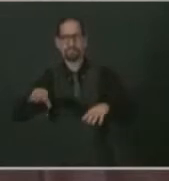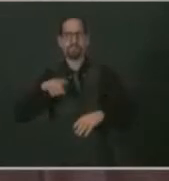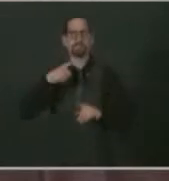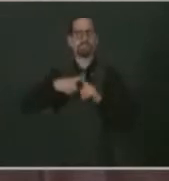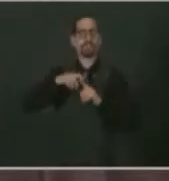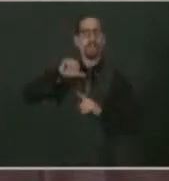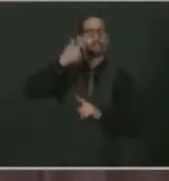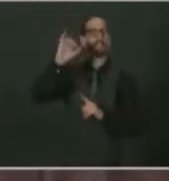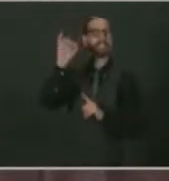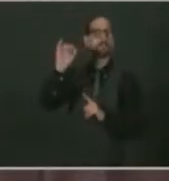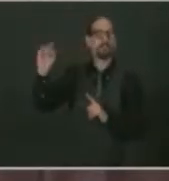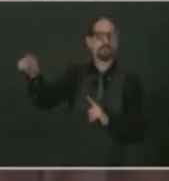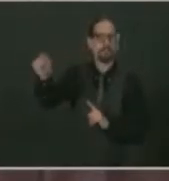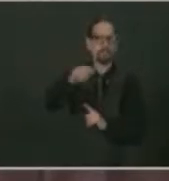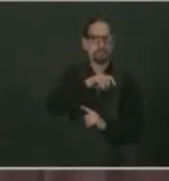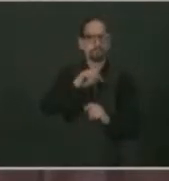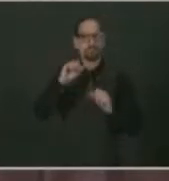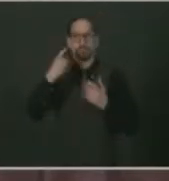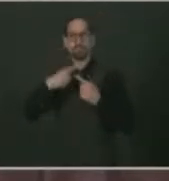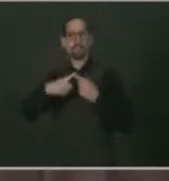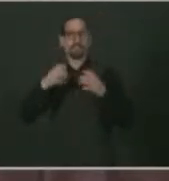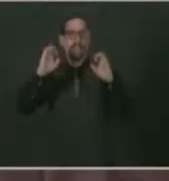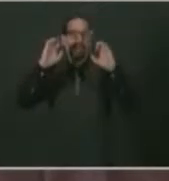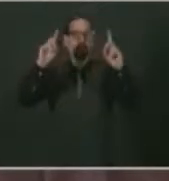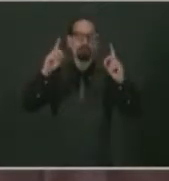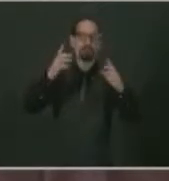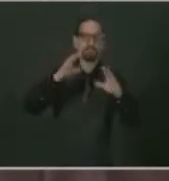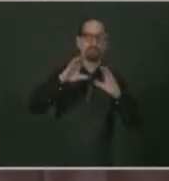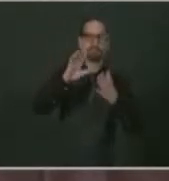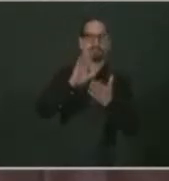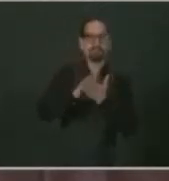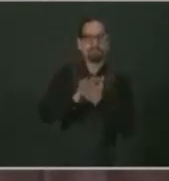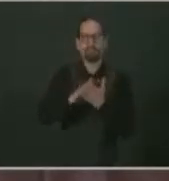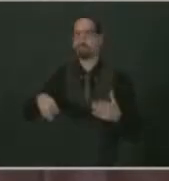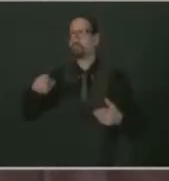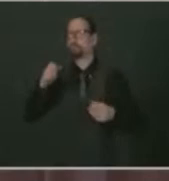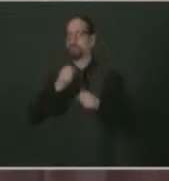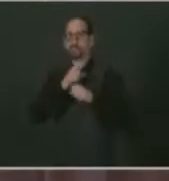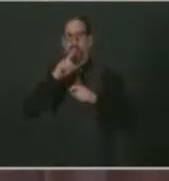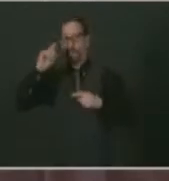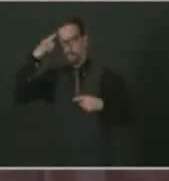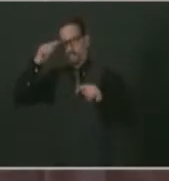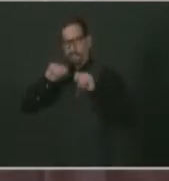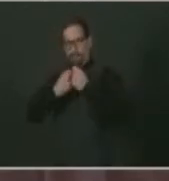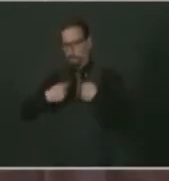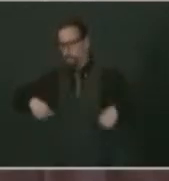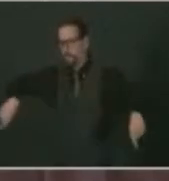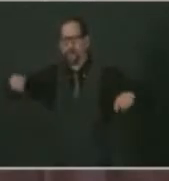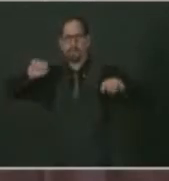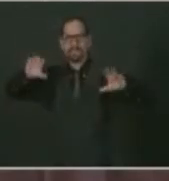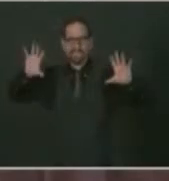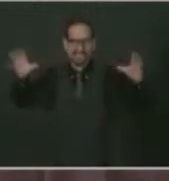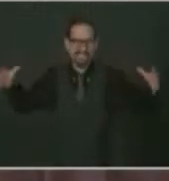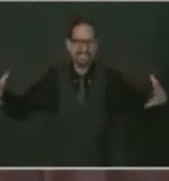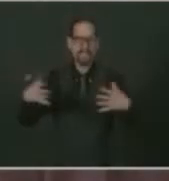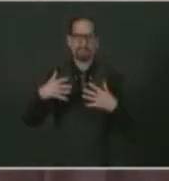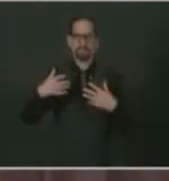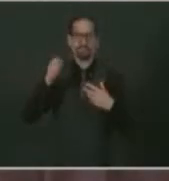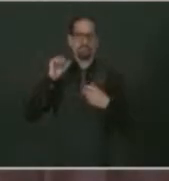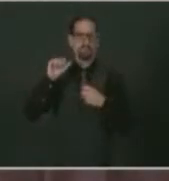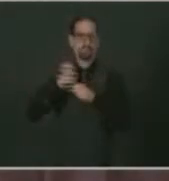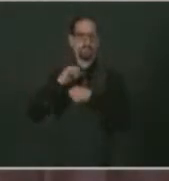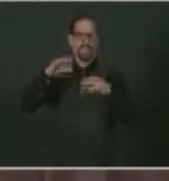education, as well as having open government. So those all have to be factored in. And at the moment, as I said, we're not there